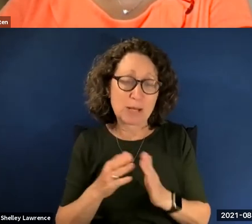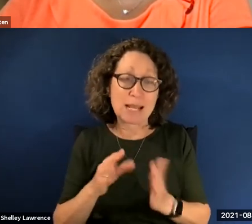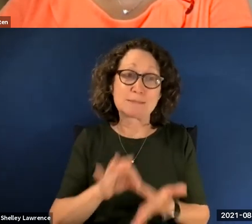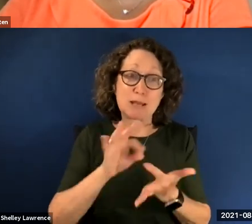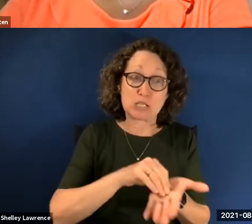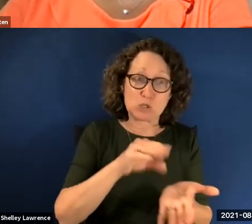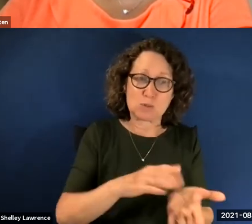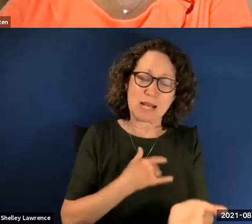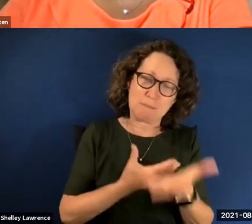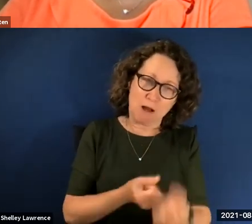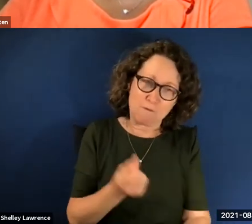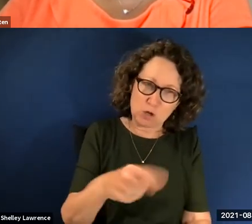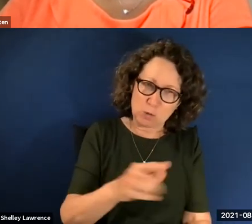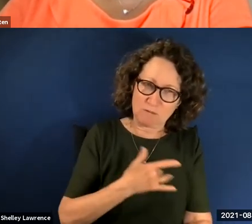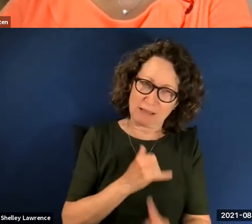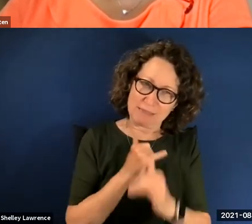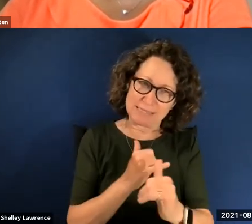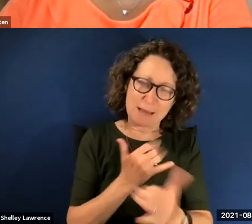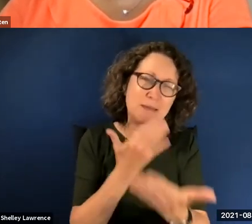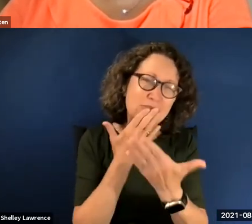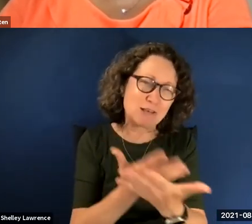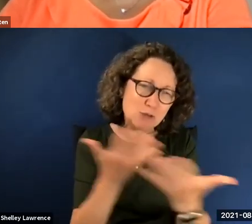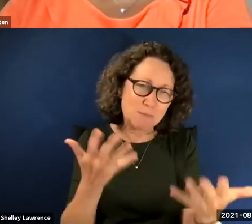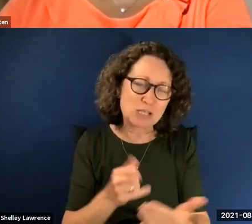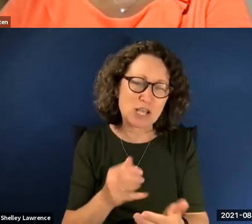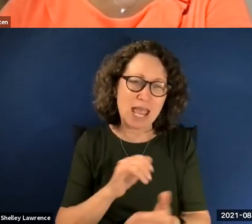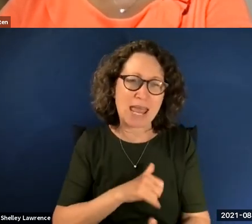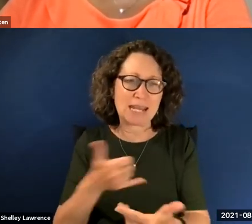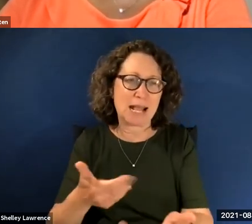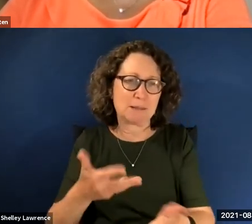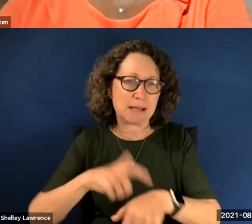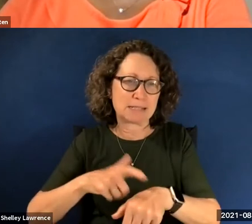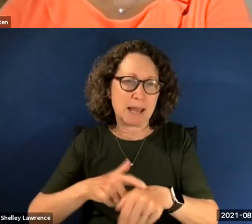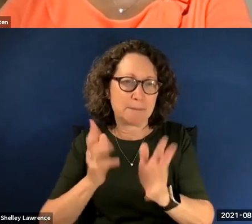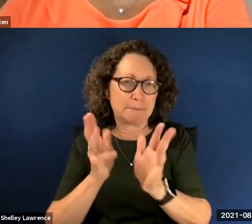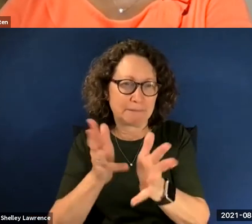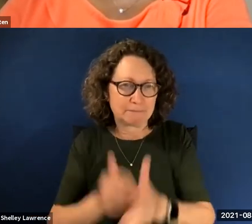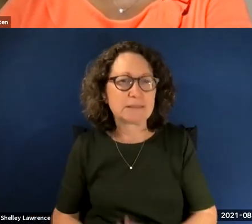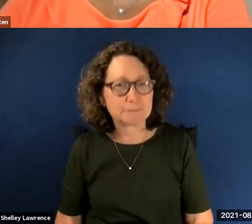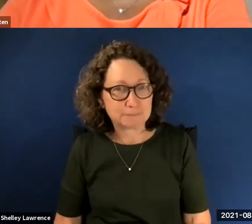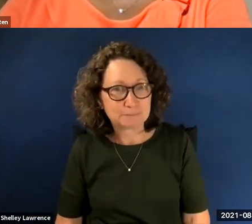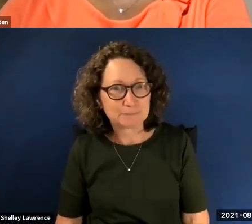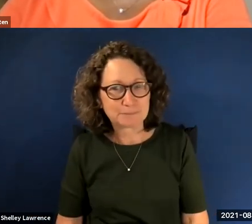I'm confident that you feel the same. Thank you so much, and I yield the rest of my time.